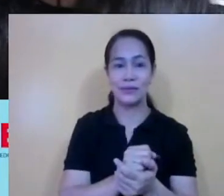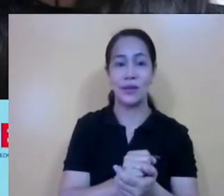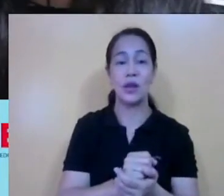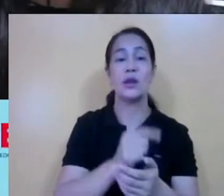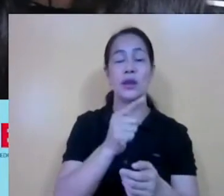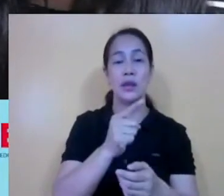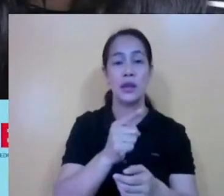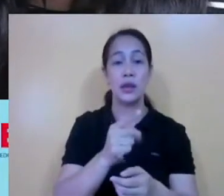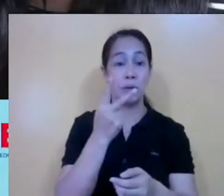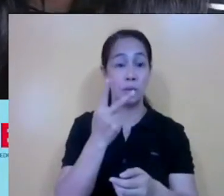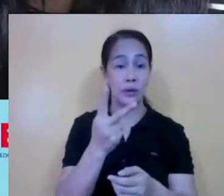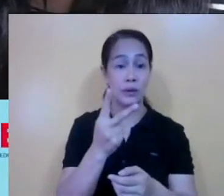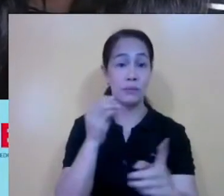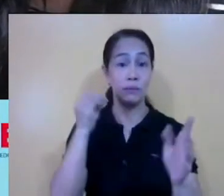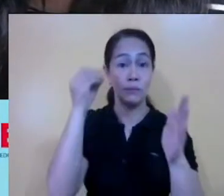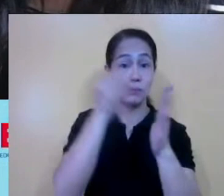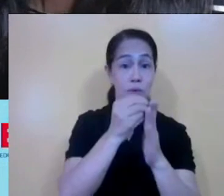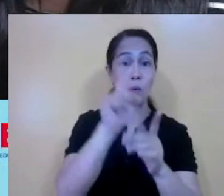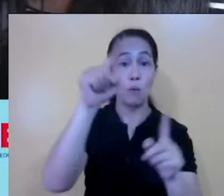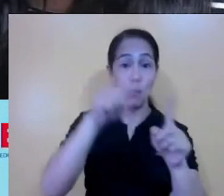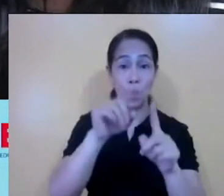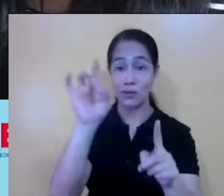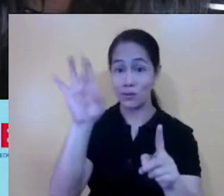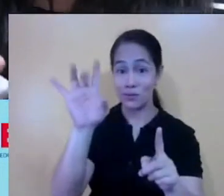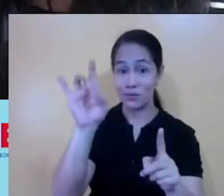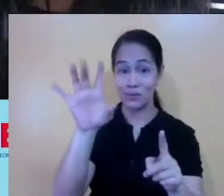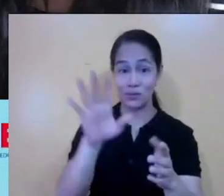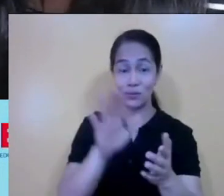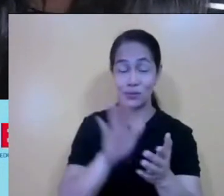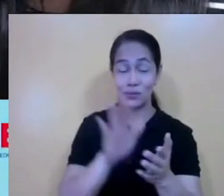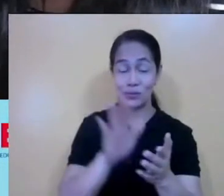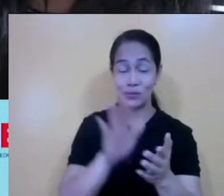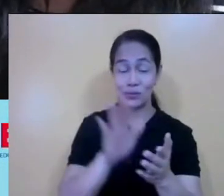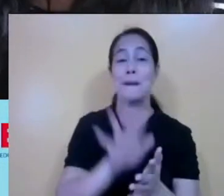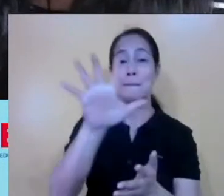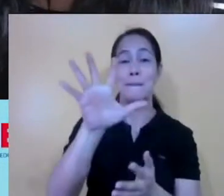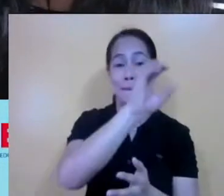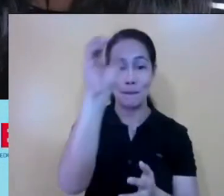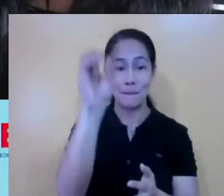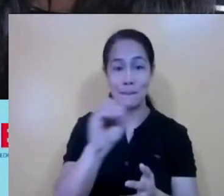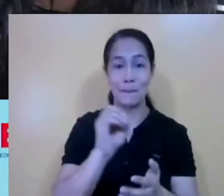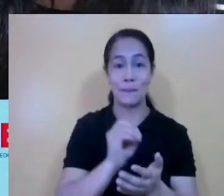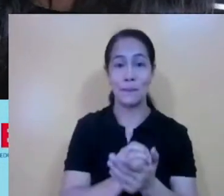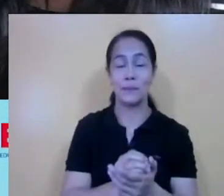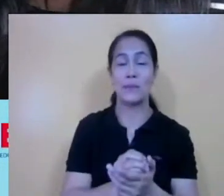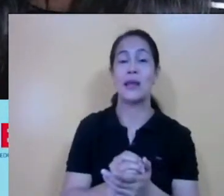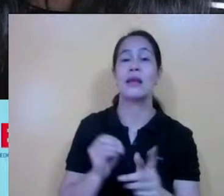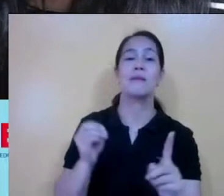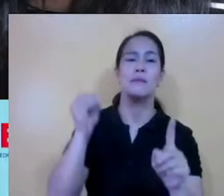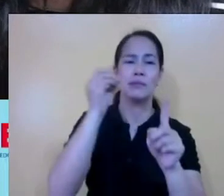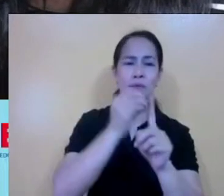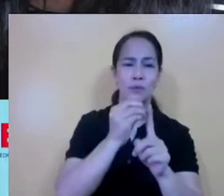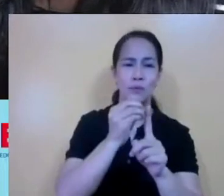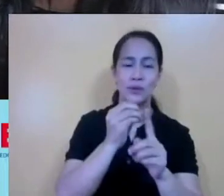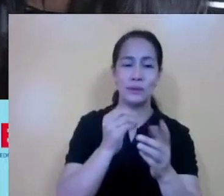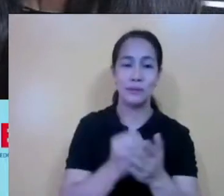that objectives 1 to 18 is equal to 5%. So 5% per objective. And when you sum all